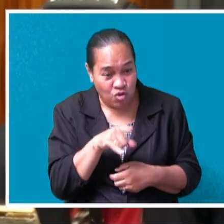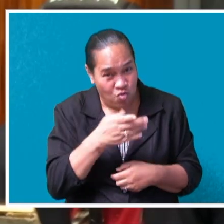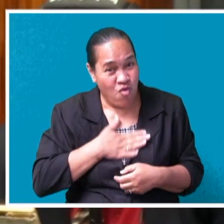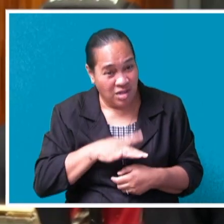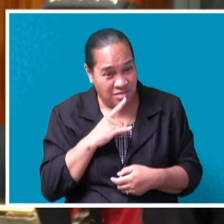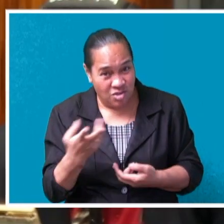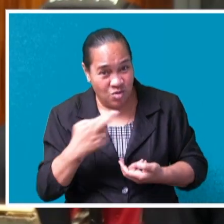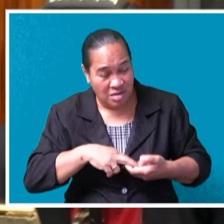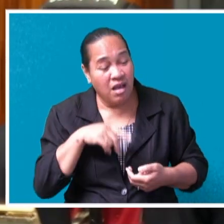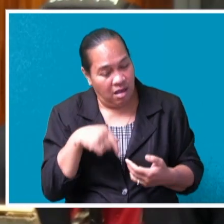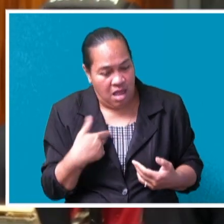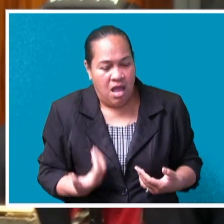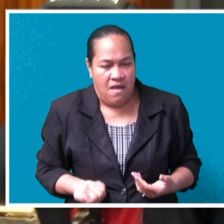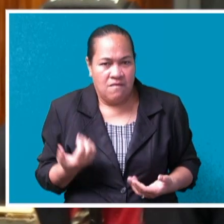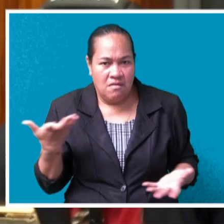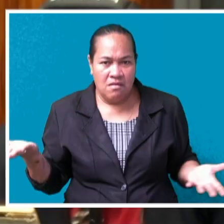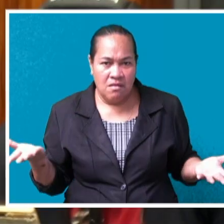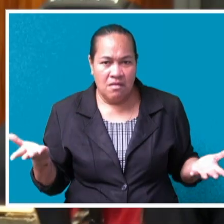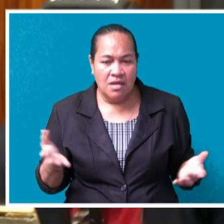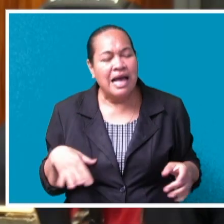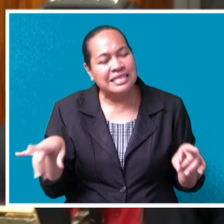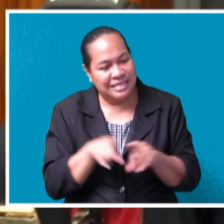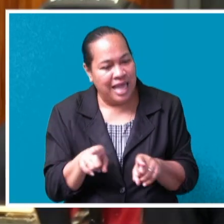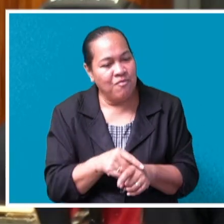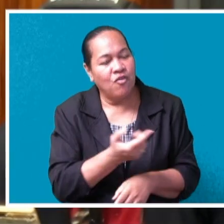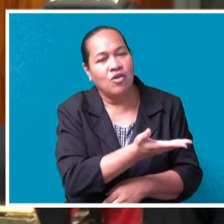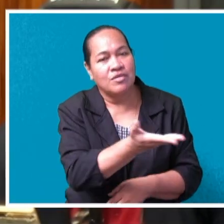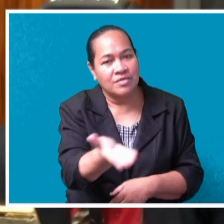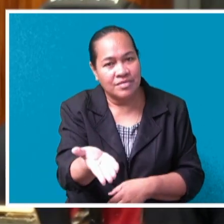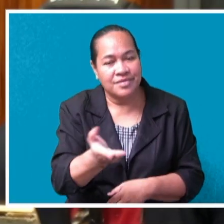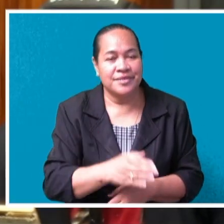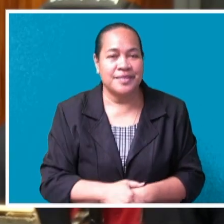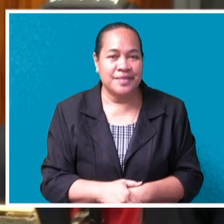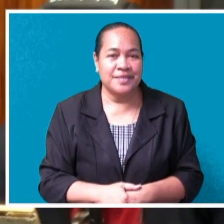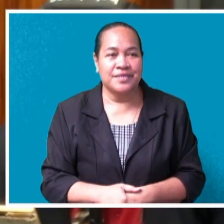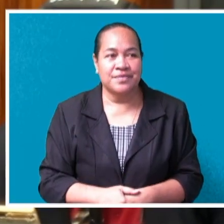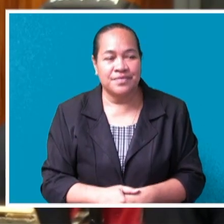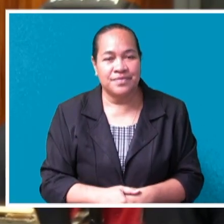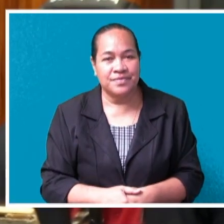course, and that goes to all of our honorable friends from across the House.